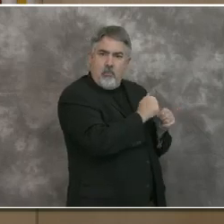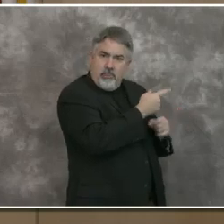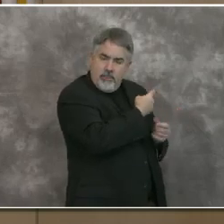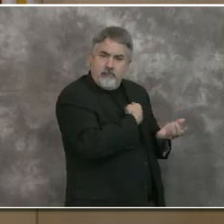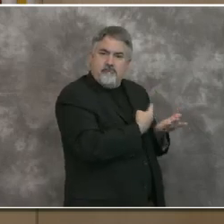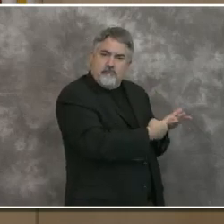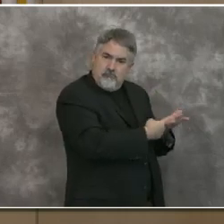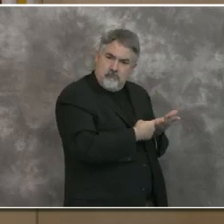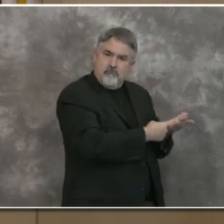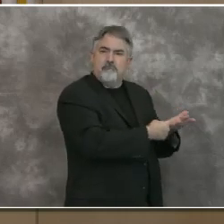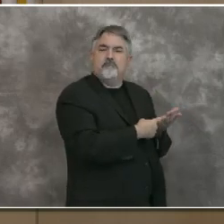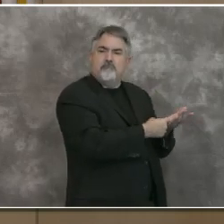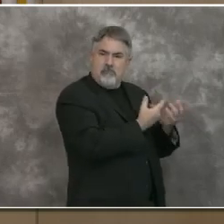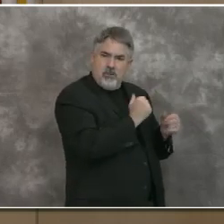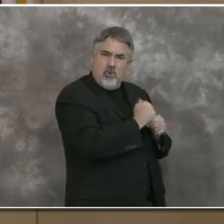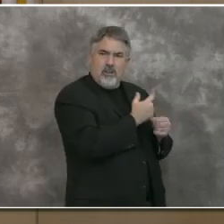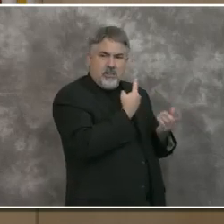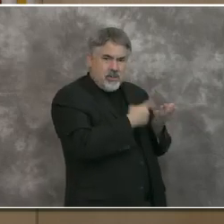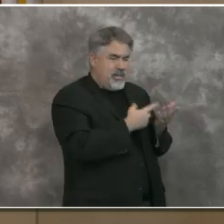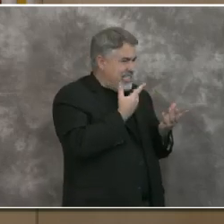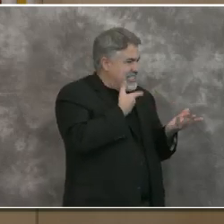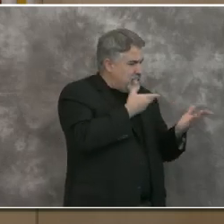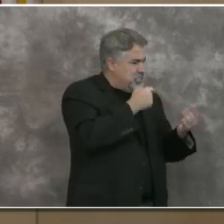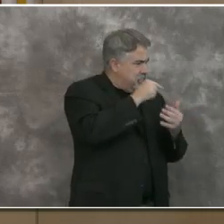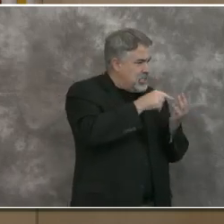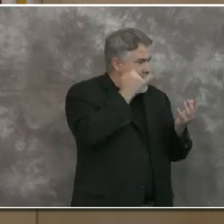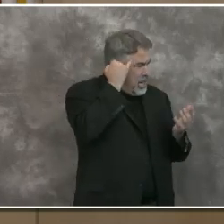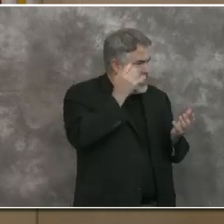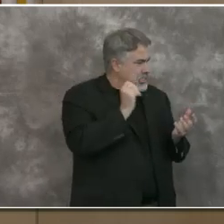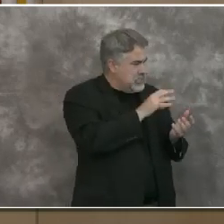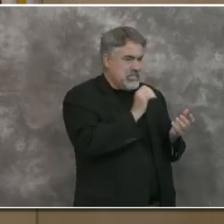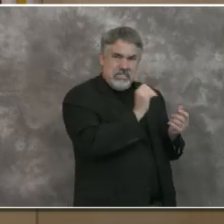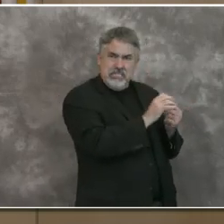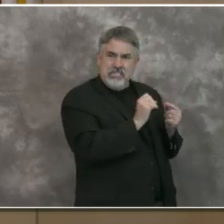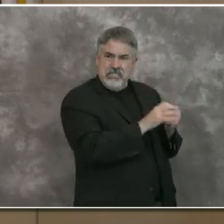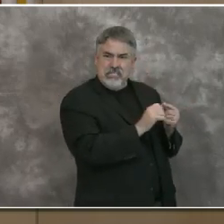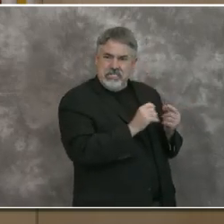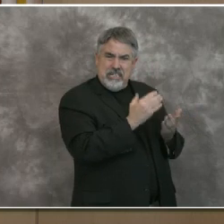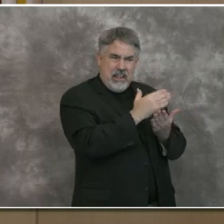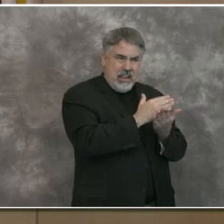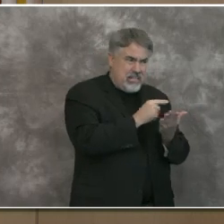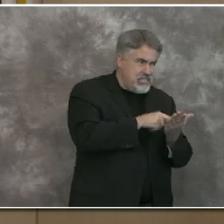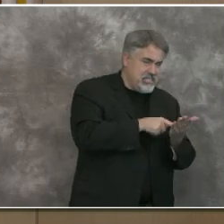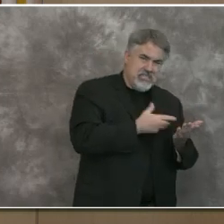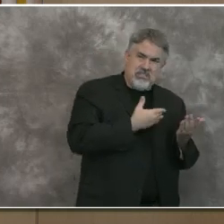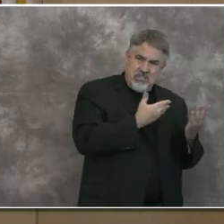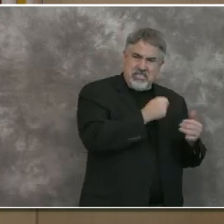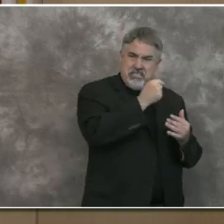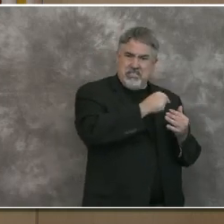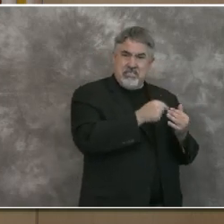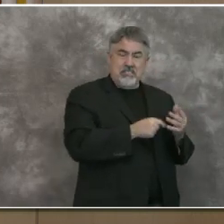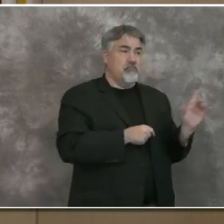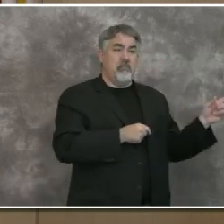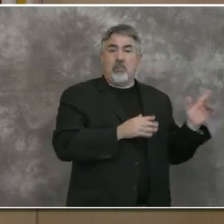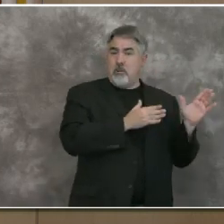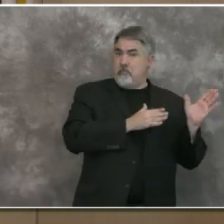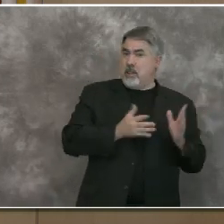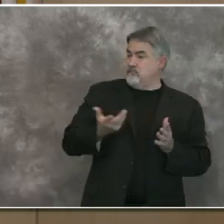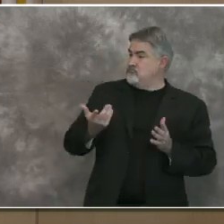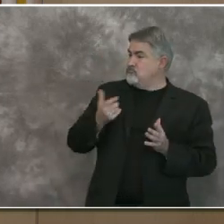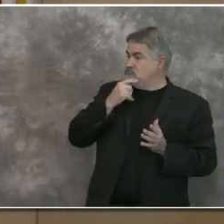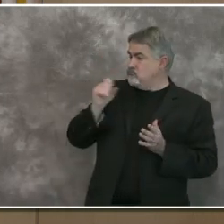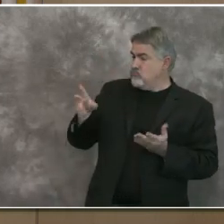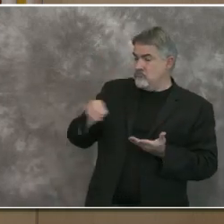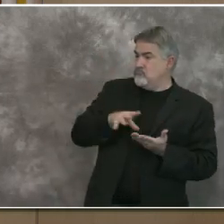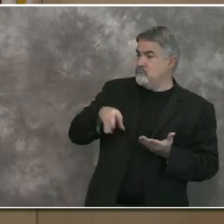work with them to implement the strategies that are outlined in their plan so that the